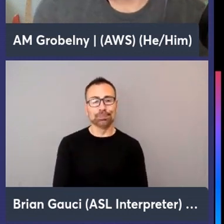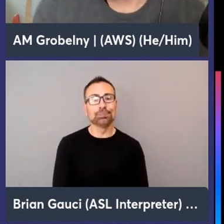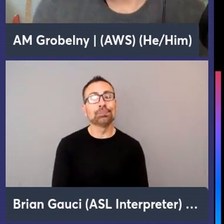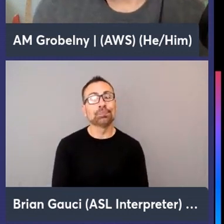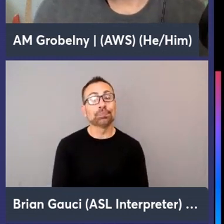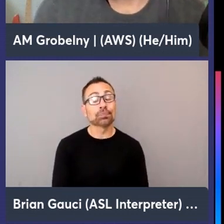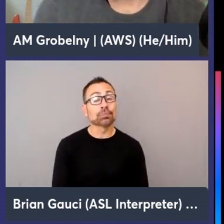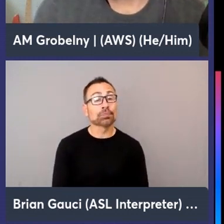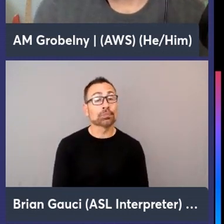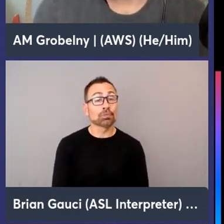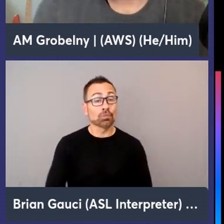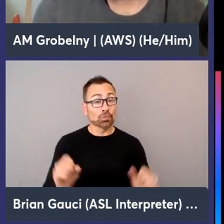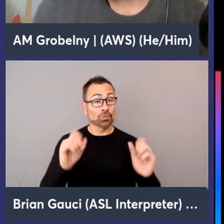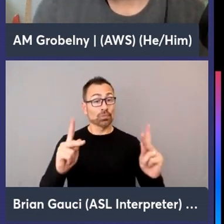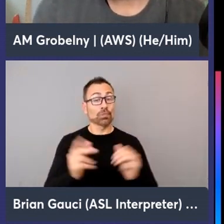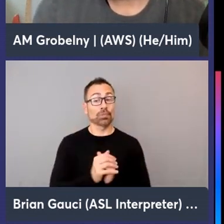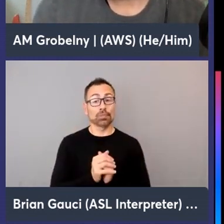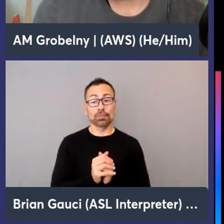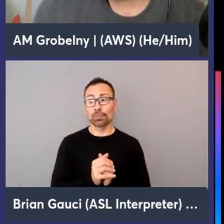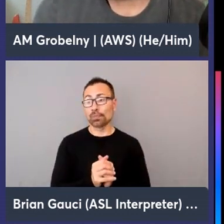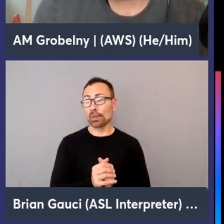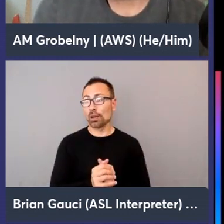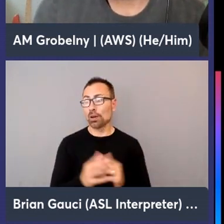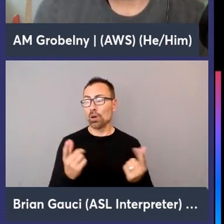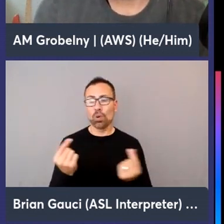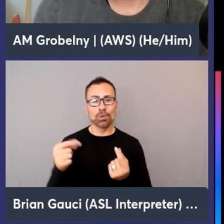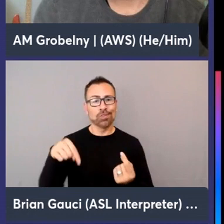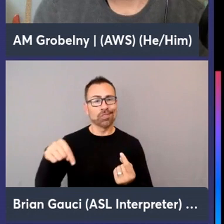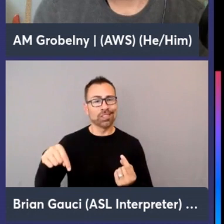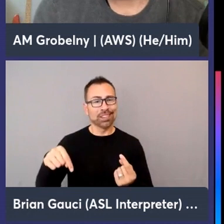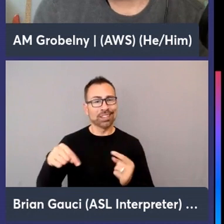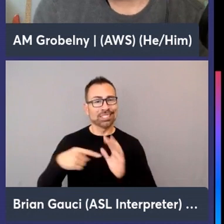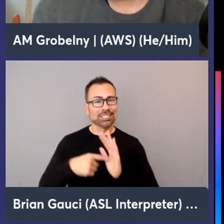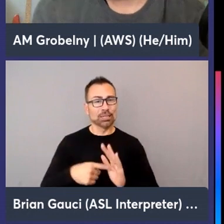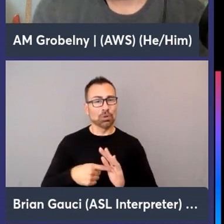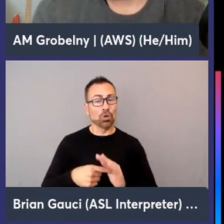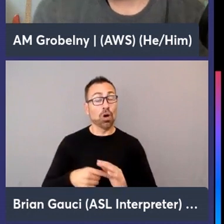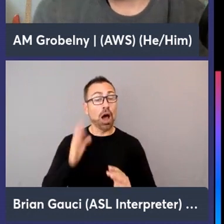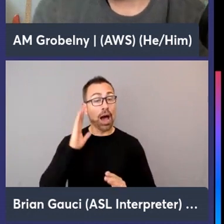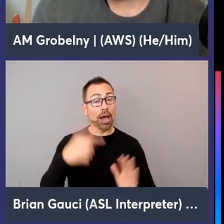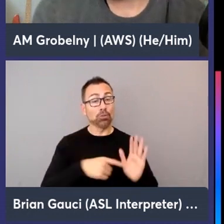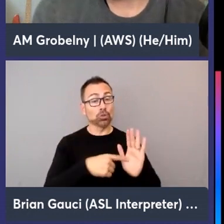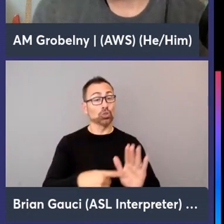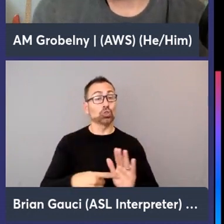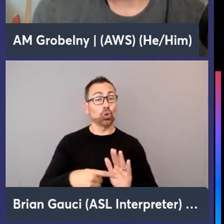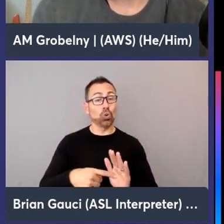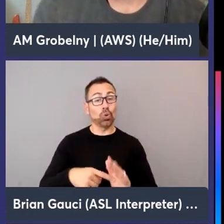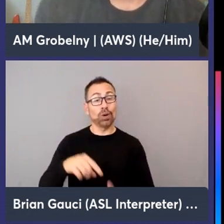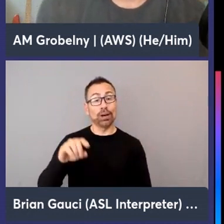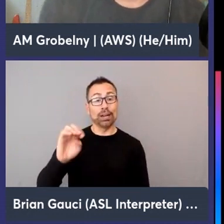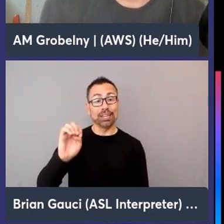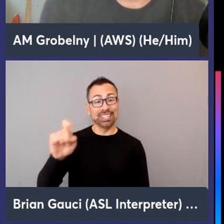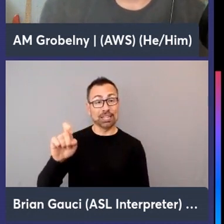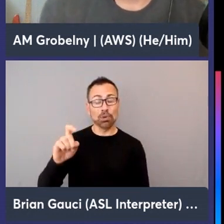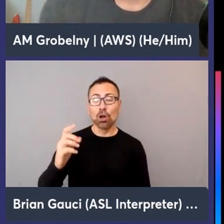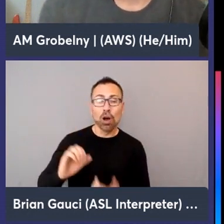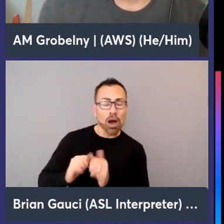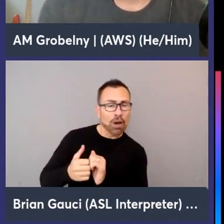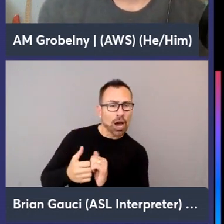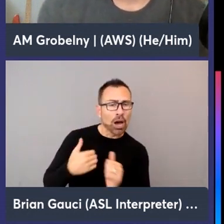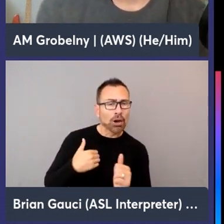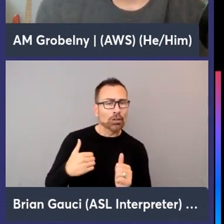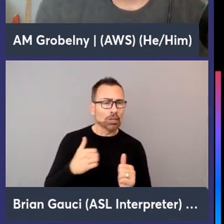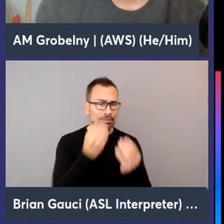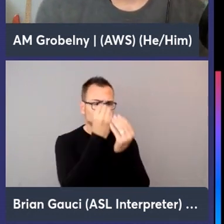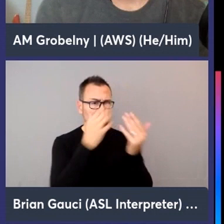Okay, so what I'm going to do for this demo is I'm going to show an example of how data scientists can help